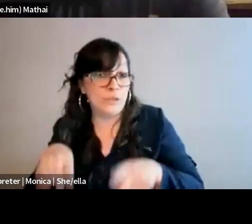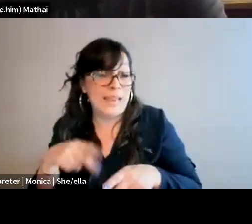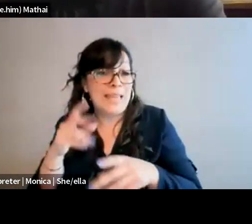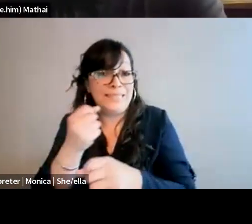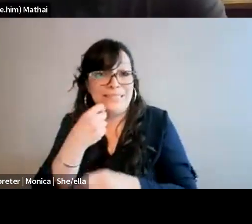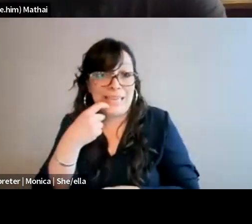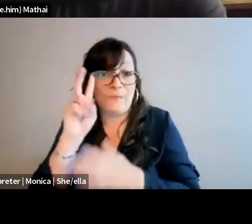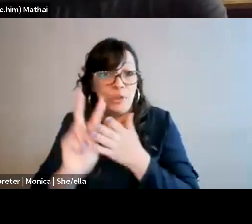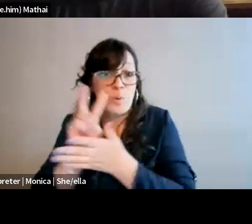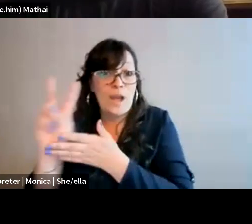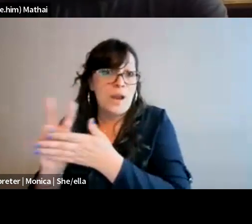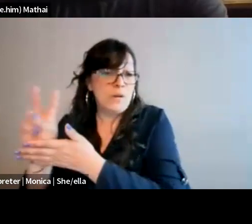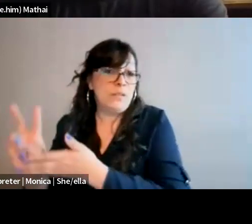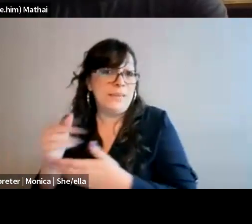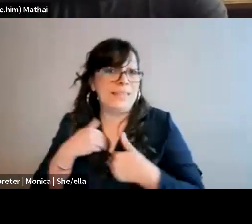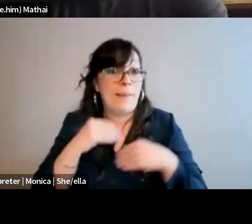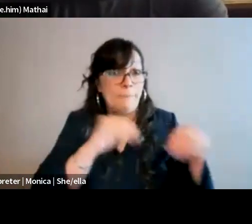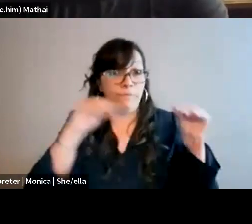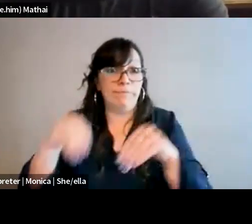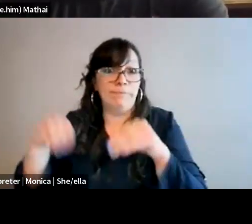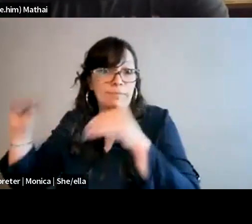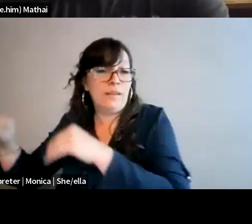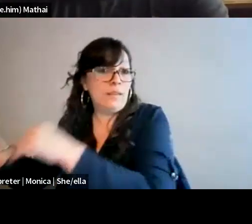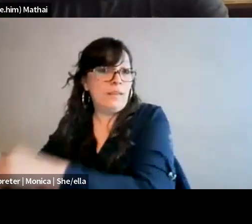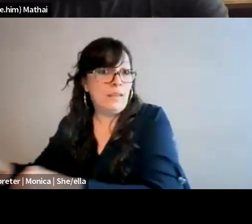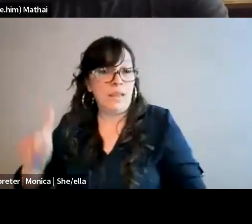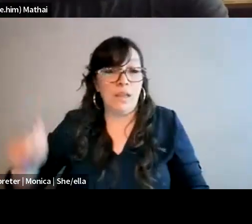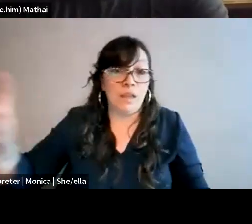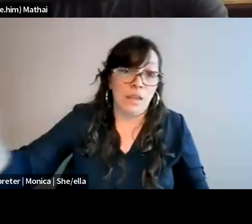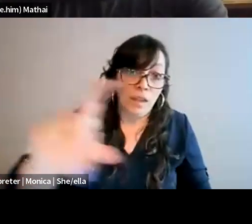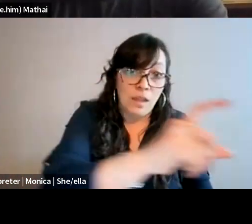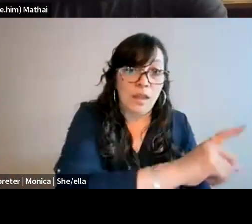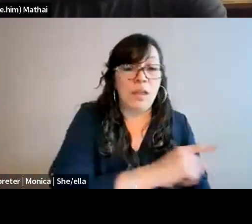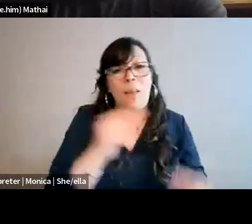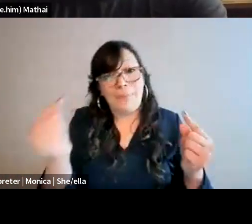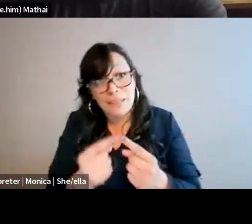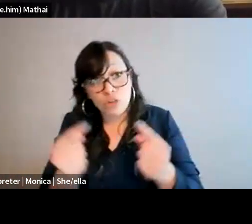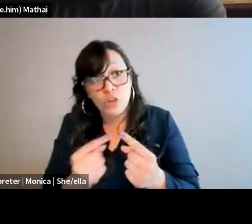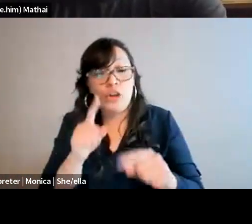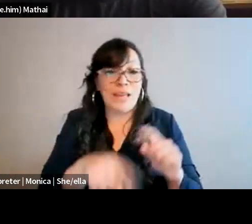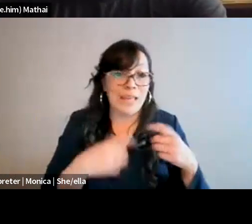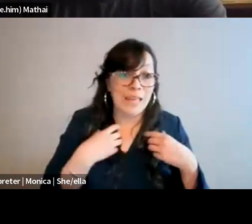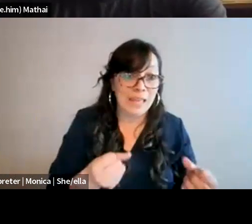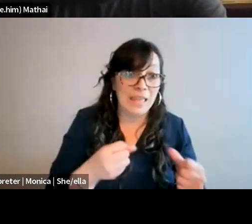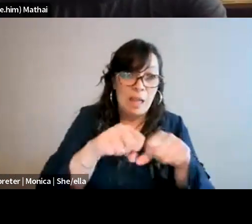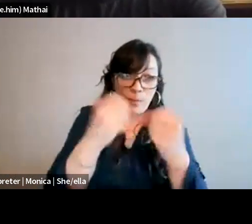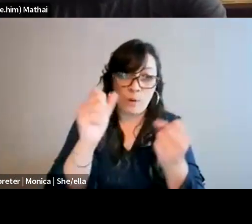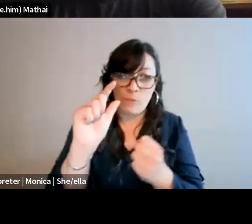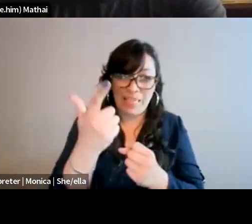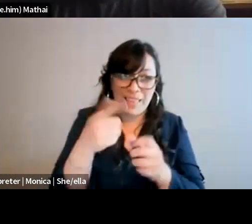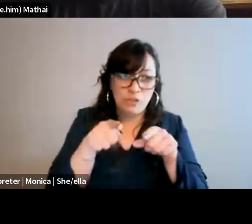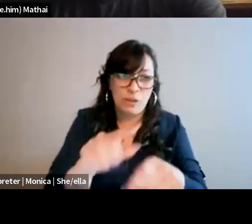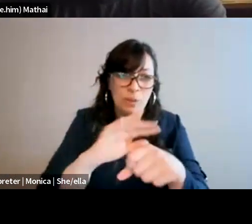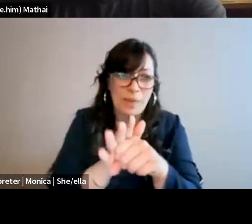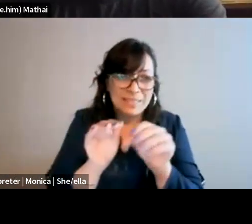because I keep moving all the damn time, or I'm moving all the damn time. I'm injured. I can't recuperate. I broke my leg during the pandemic. It took